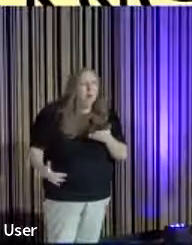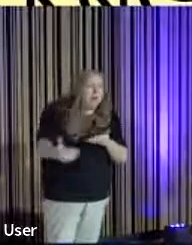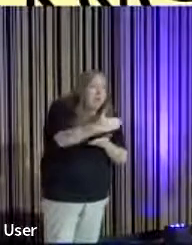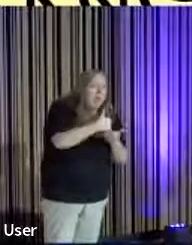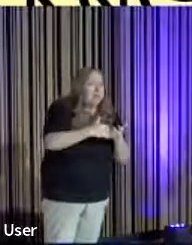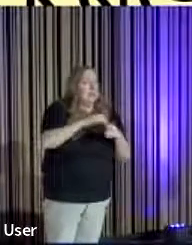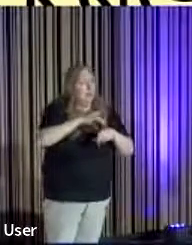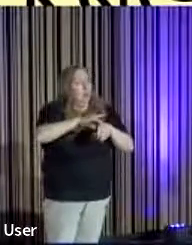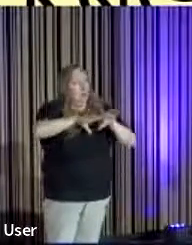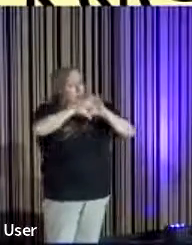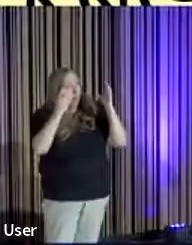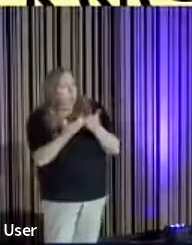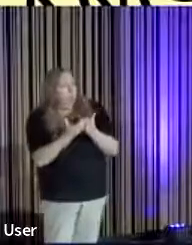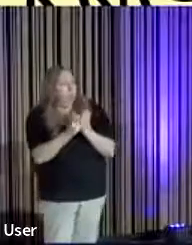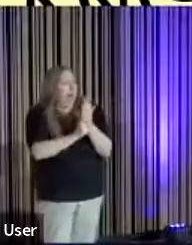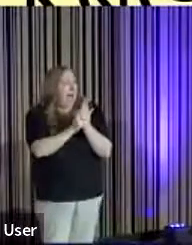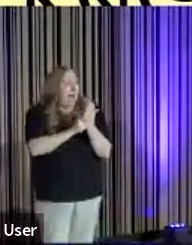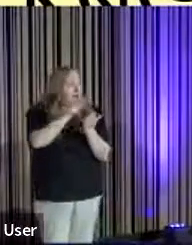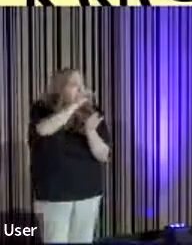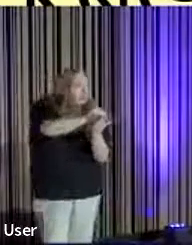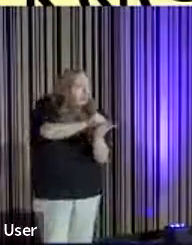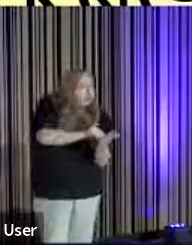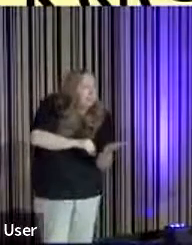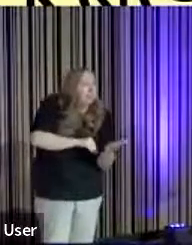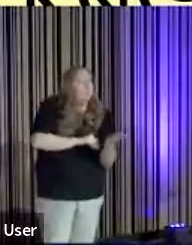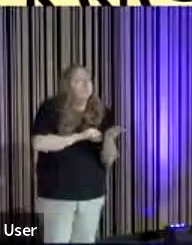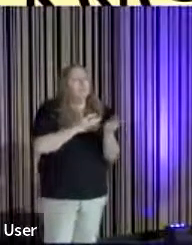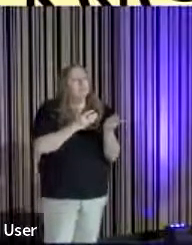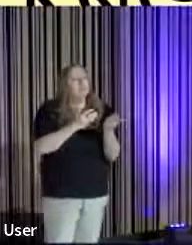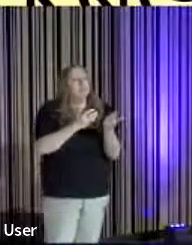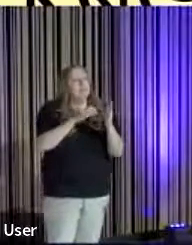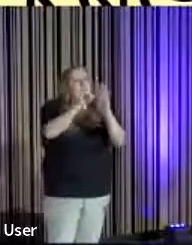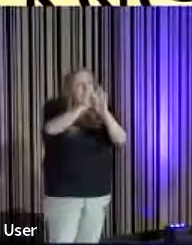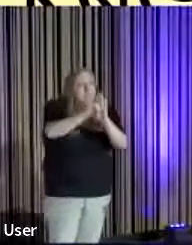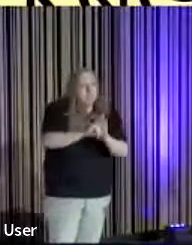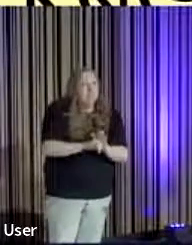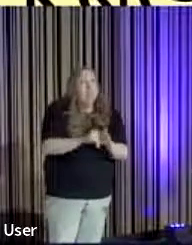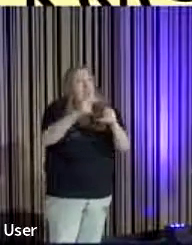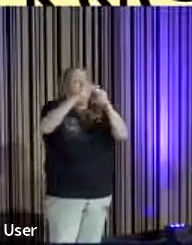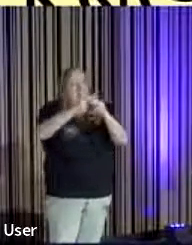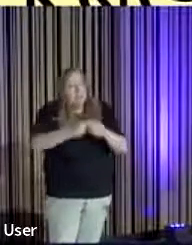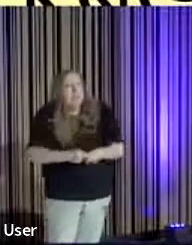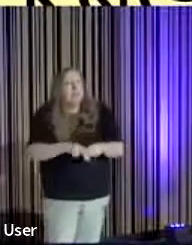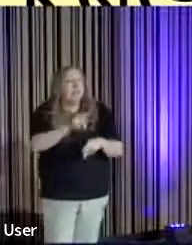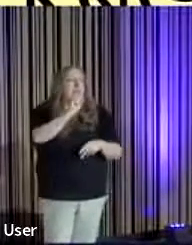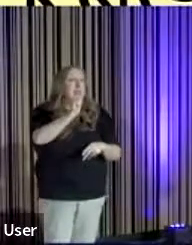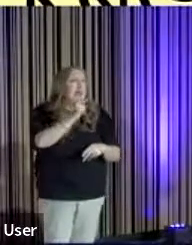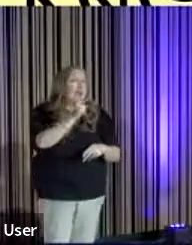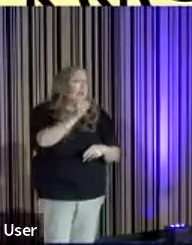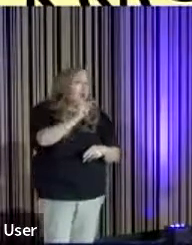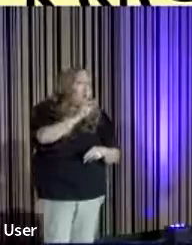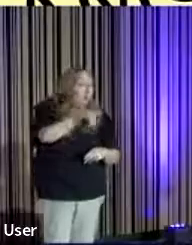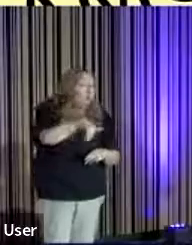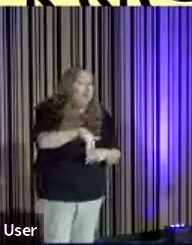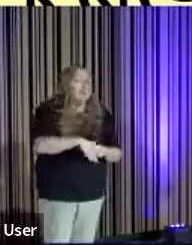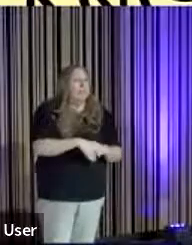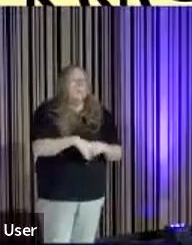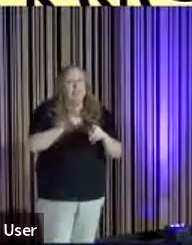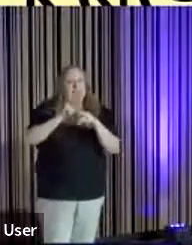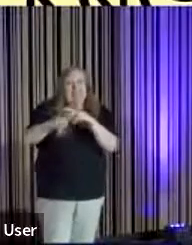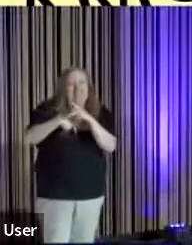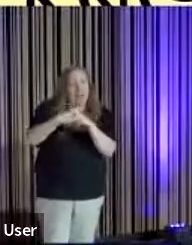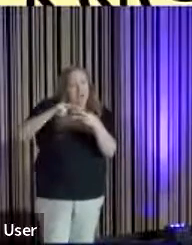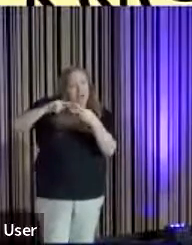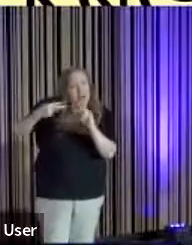catalogs, cataloging those and naming those taxonomically through machine learning, the kinds of genes that they steal to